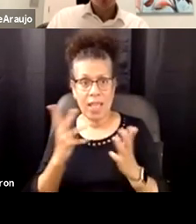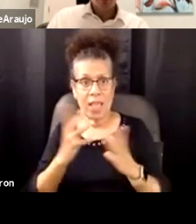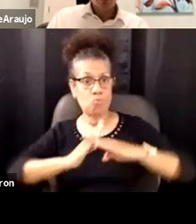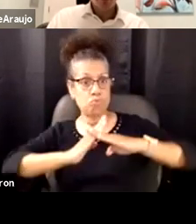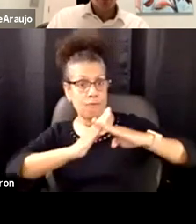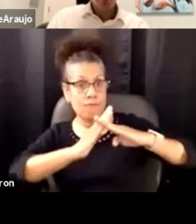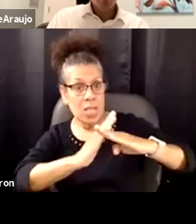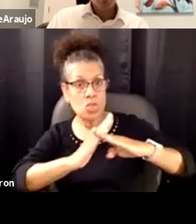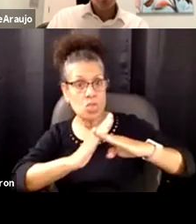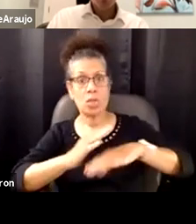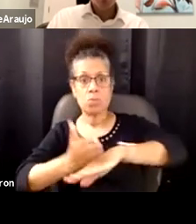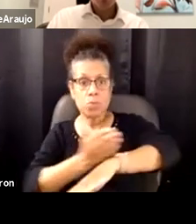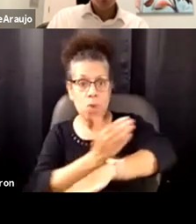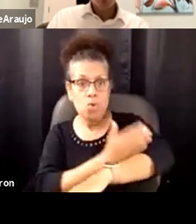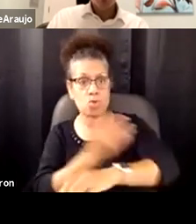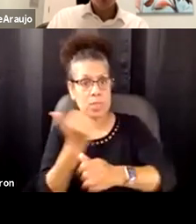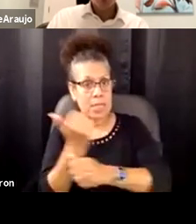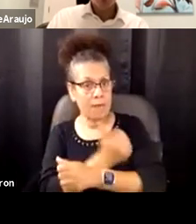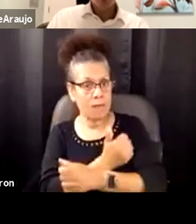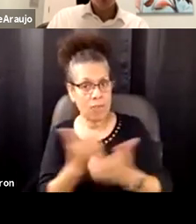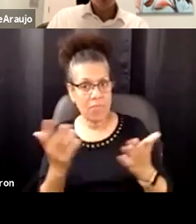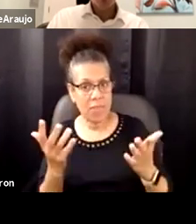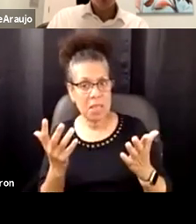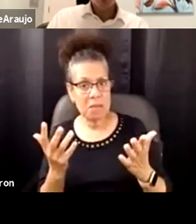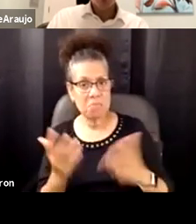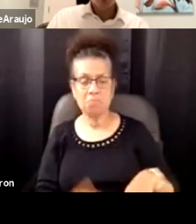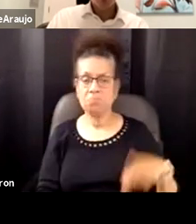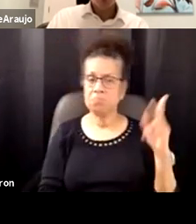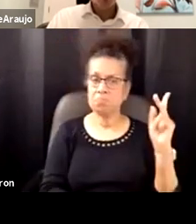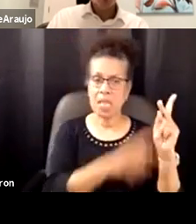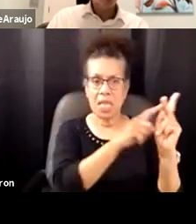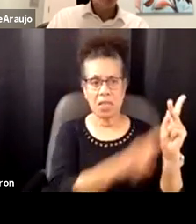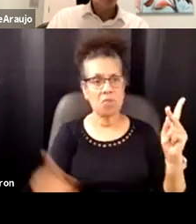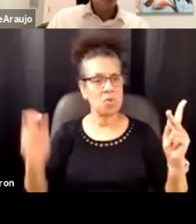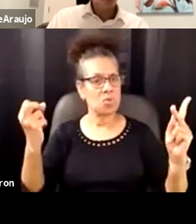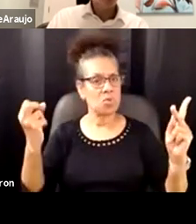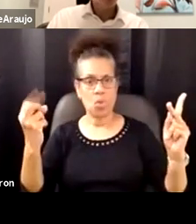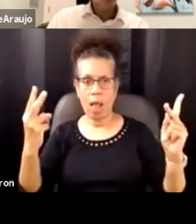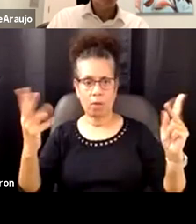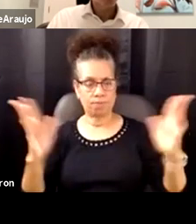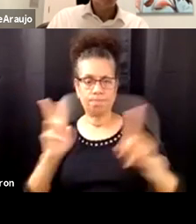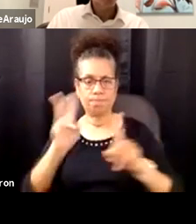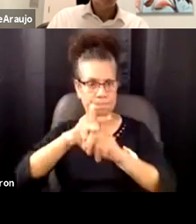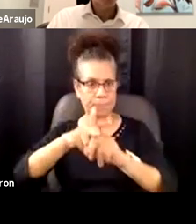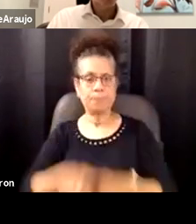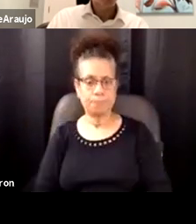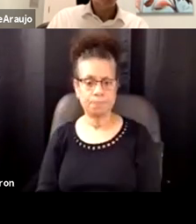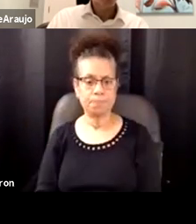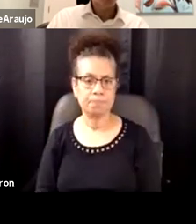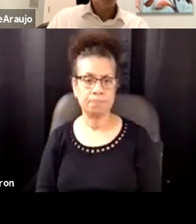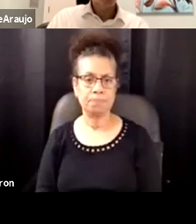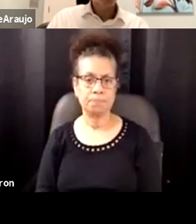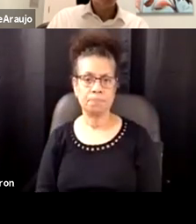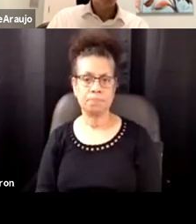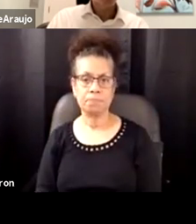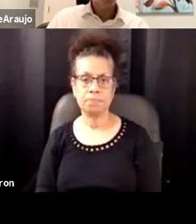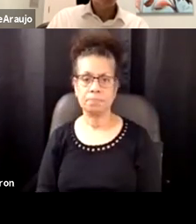promotion and all of all of those things um through intervention it's applied from k through 12. right so do